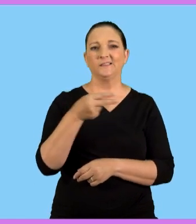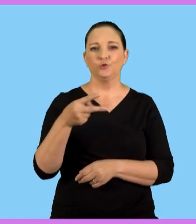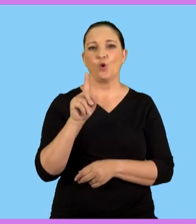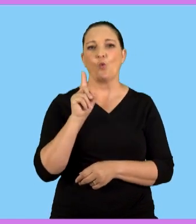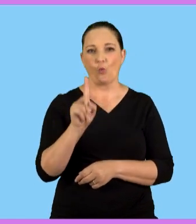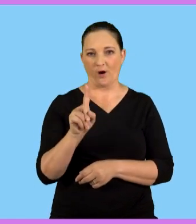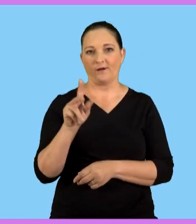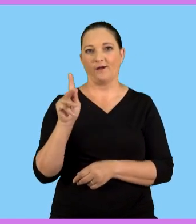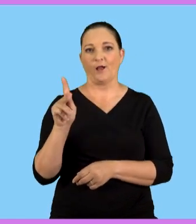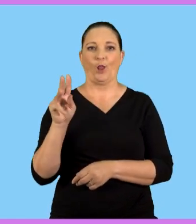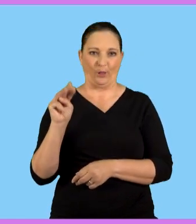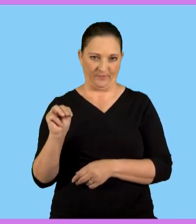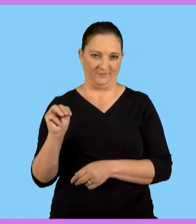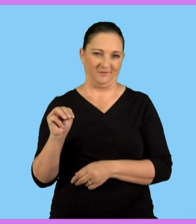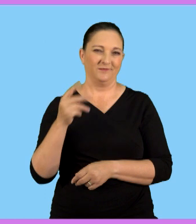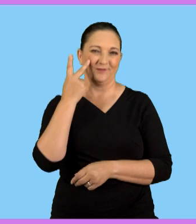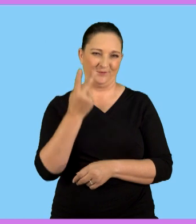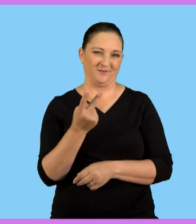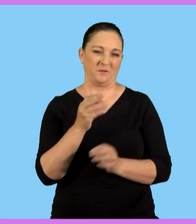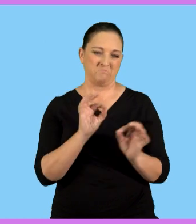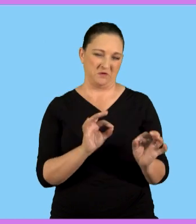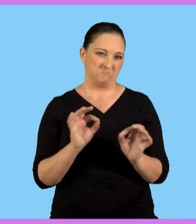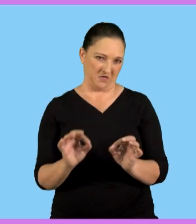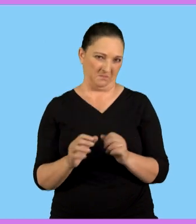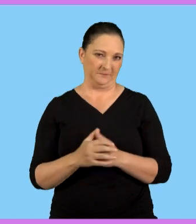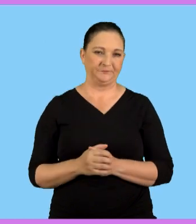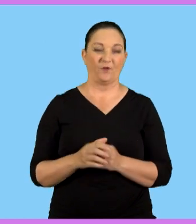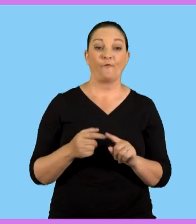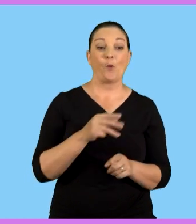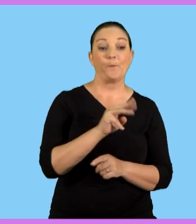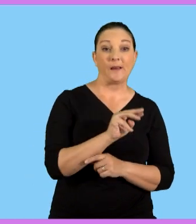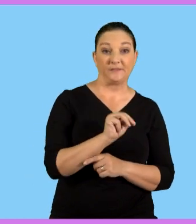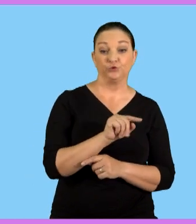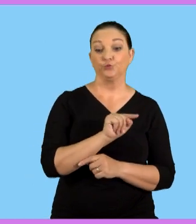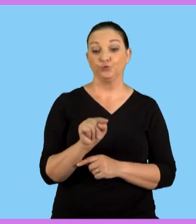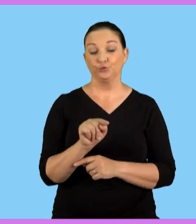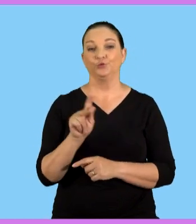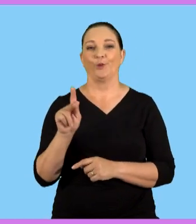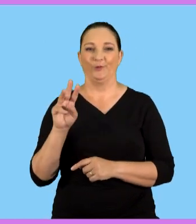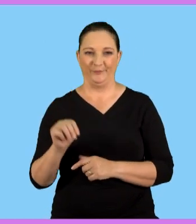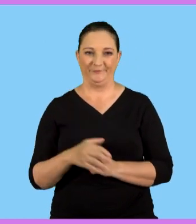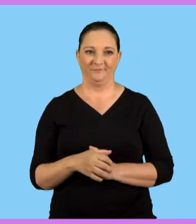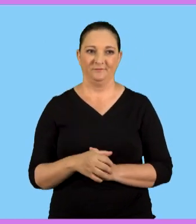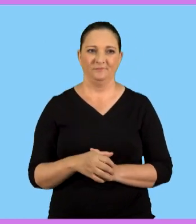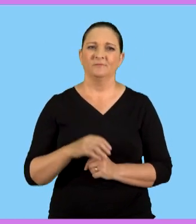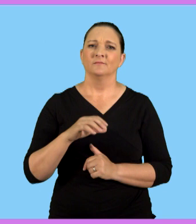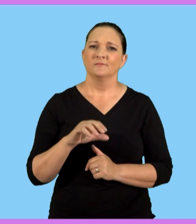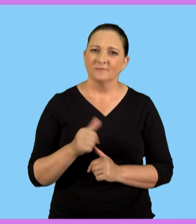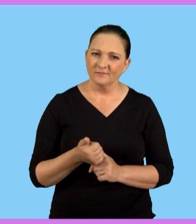kilometer, as we have seen when we calculated the actual distance, right, from millimeters to kilometers. Then very